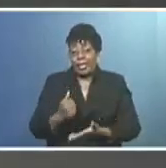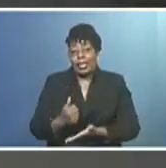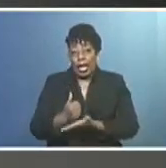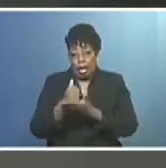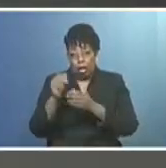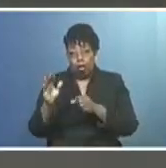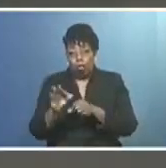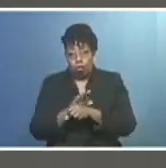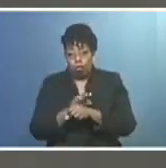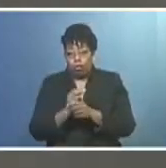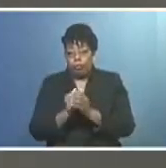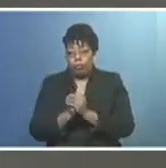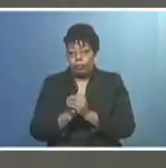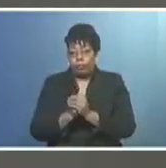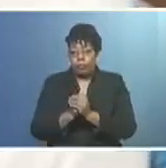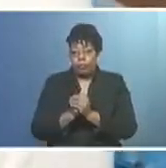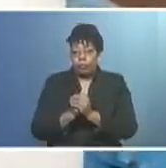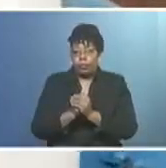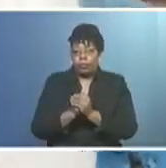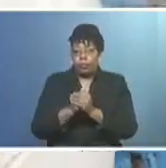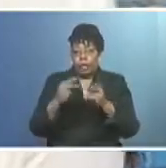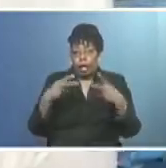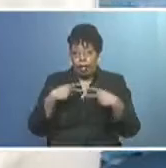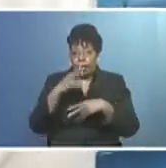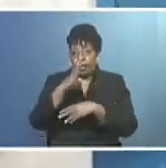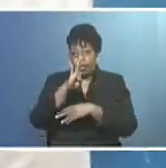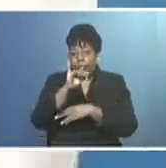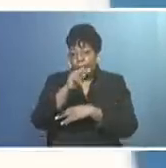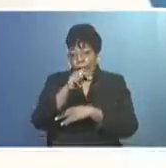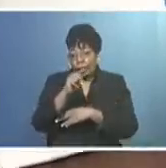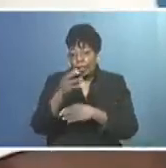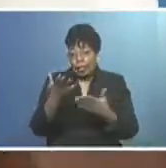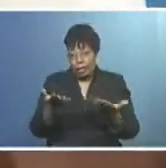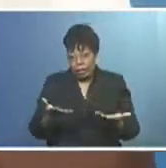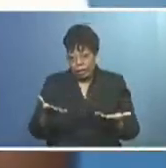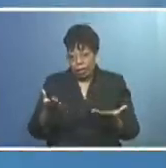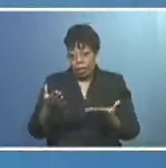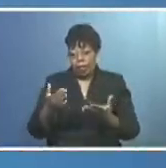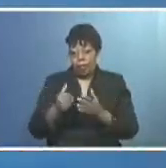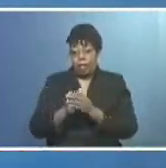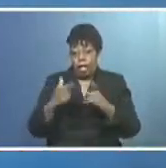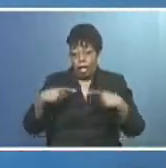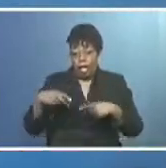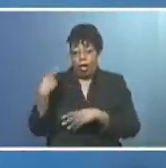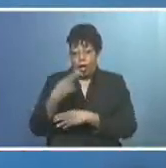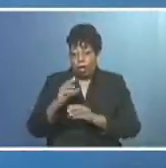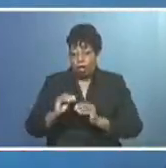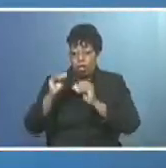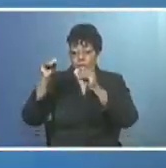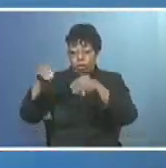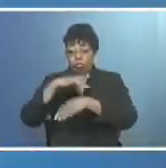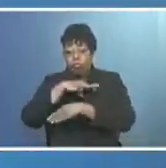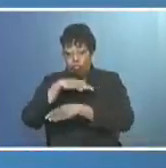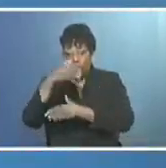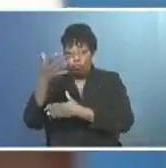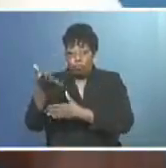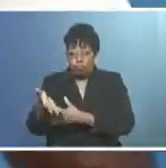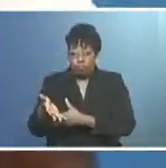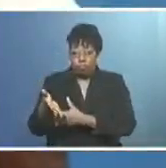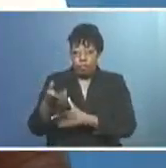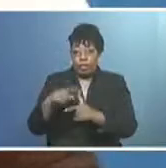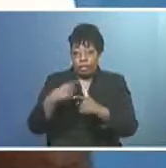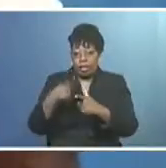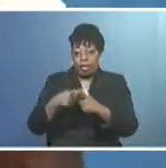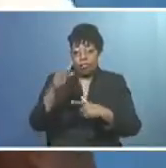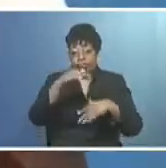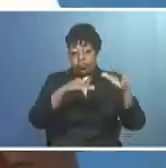become. Having the bins in the neighborhood, it allows us to put trash in the bins other than